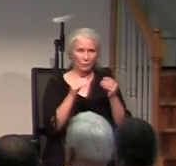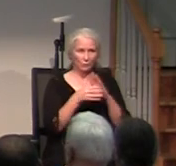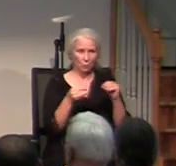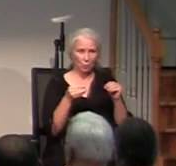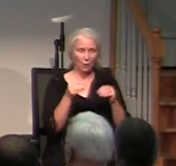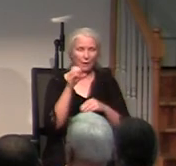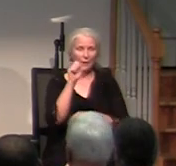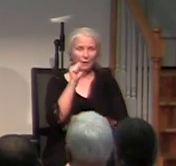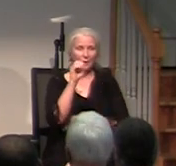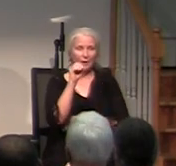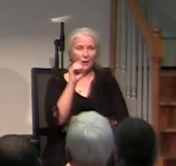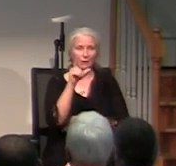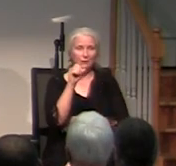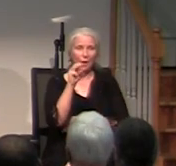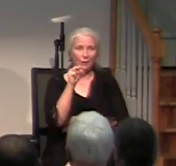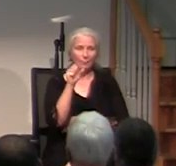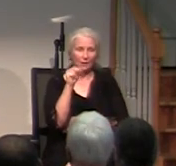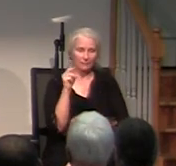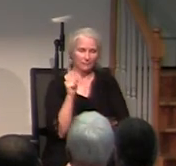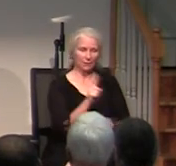and it's this kind of picture.